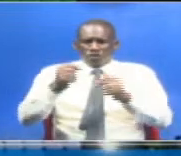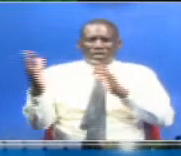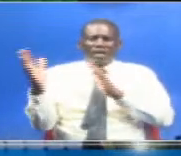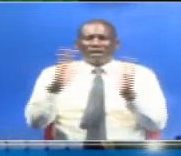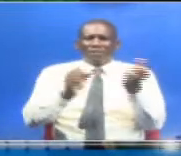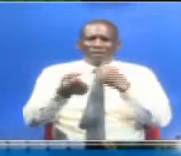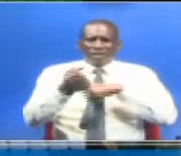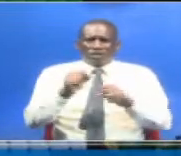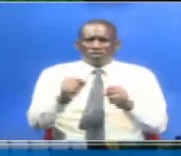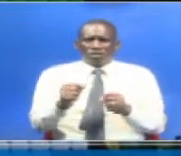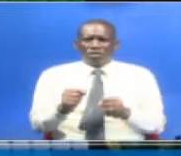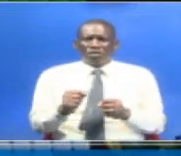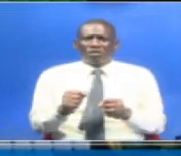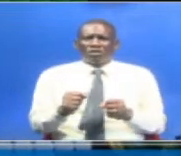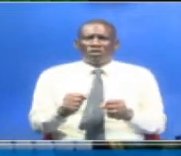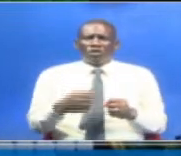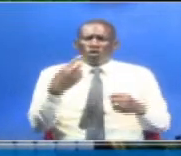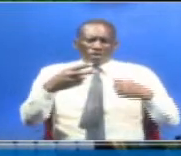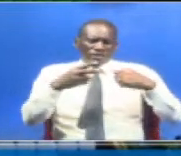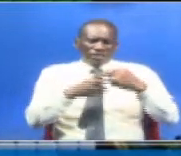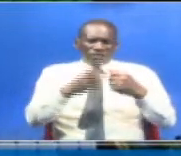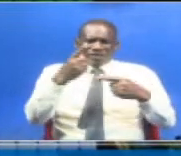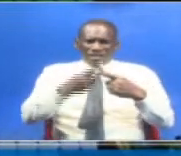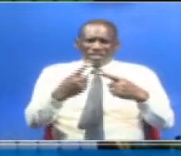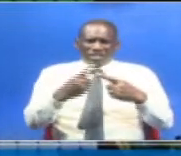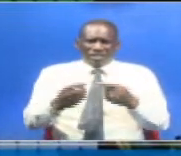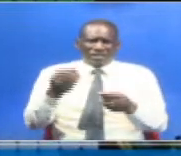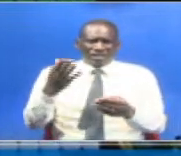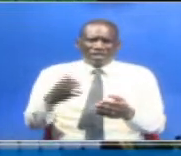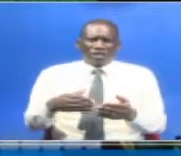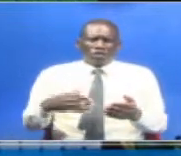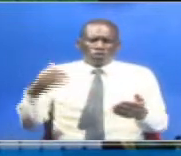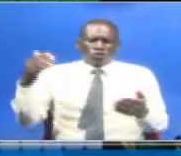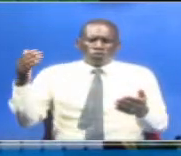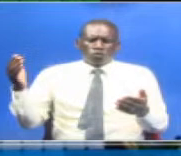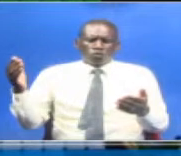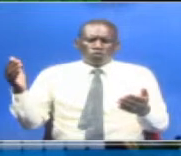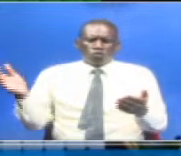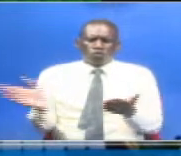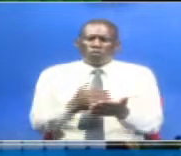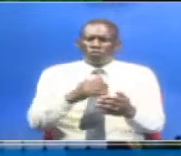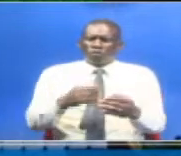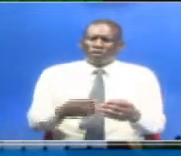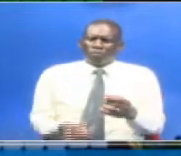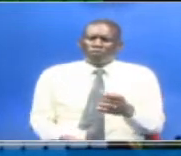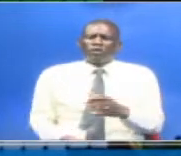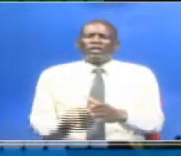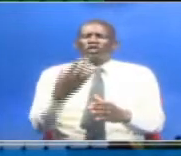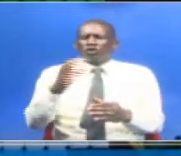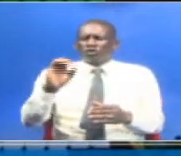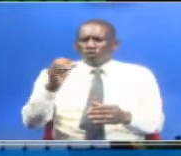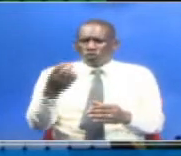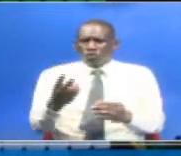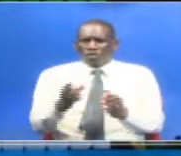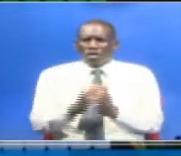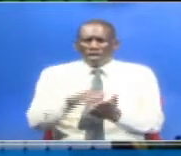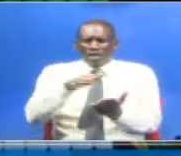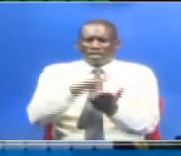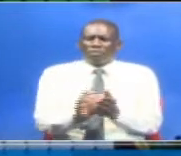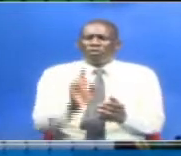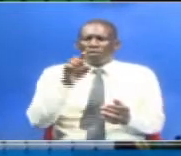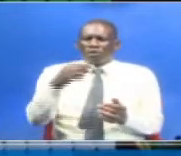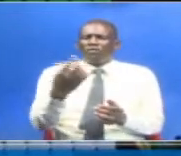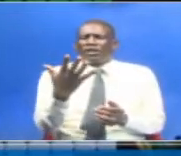only 7 years remaining to rein in emissions and keep 1.5 within reach, we need